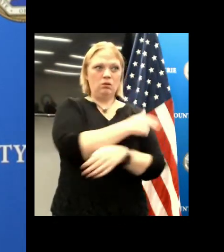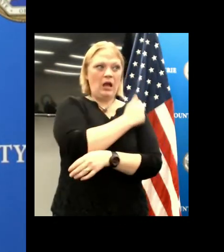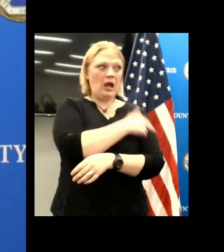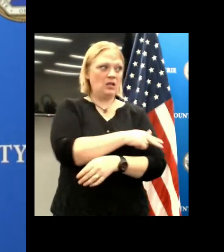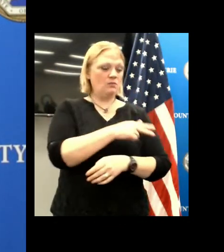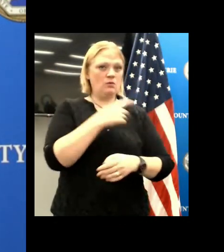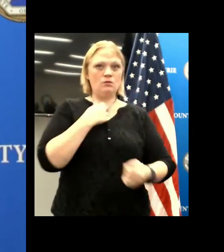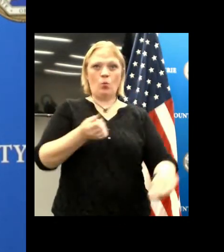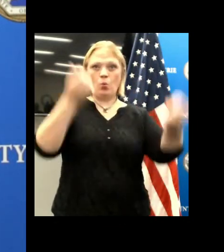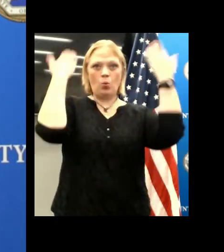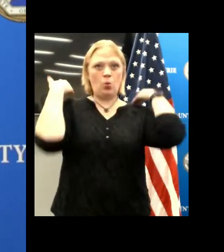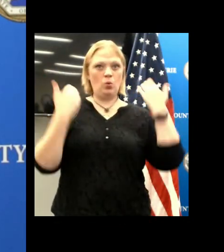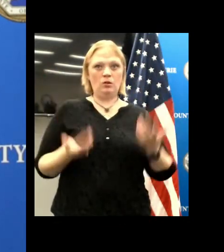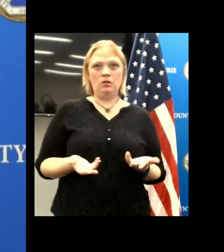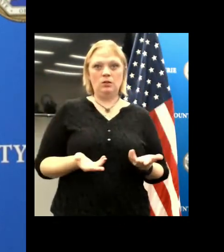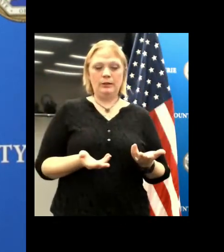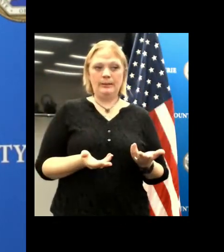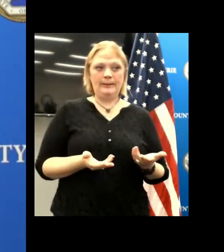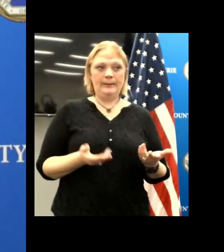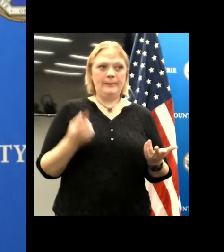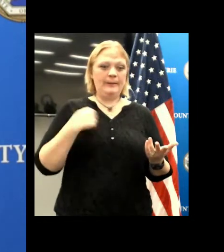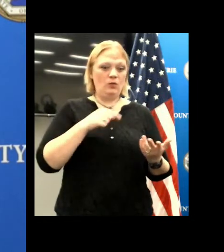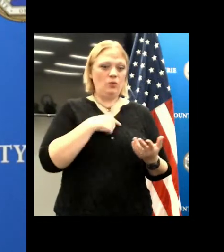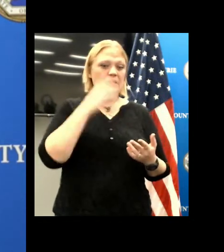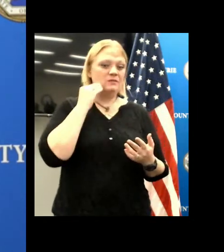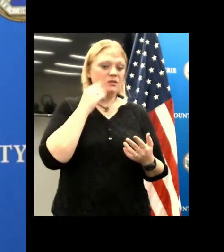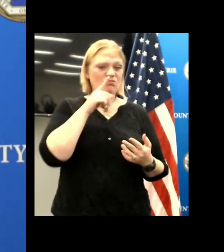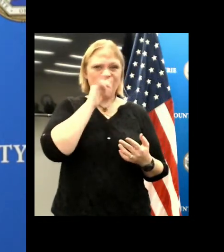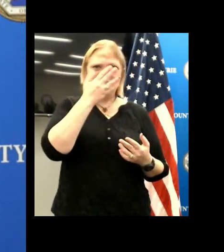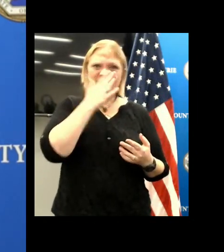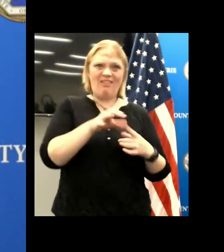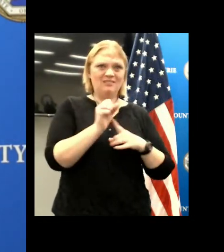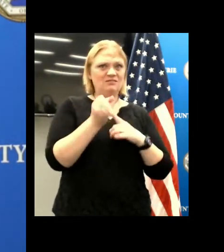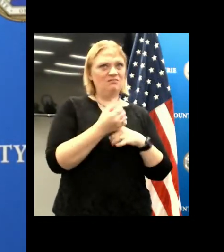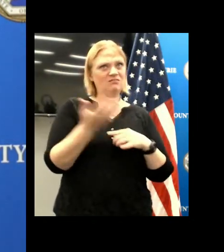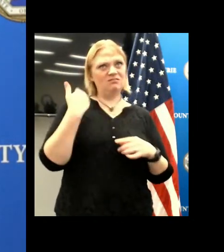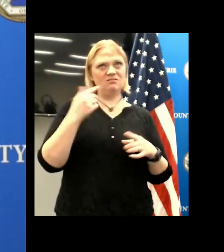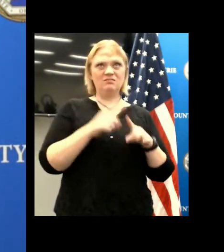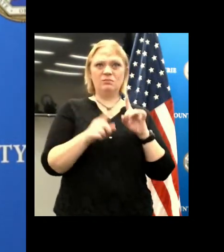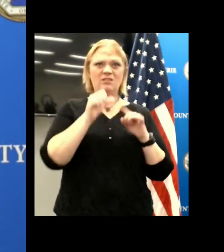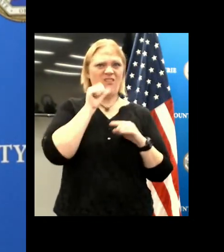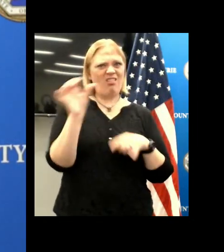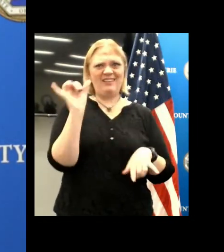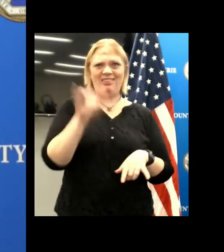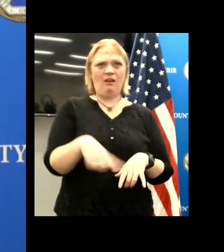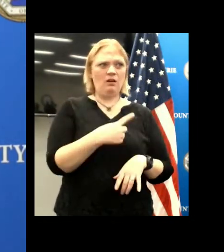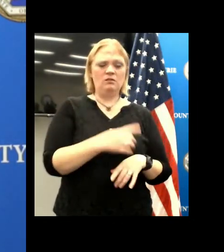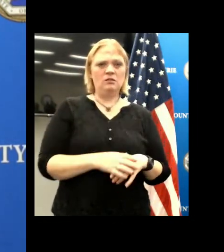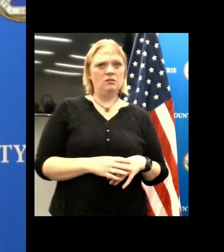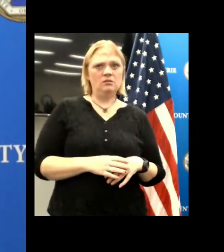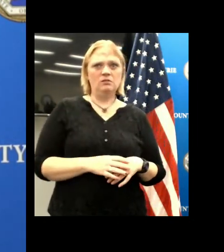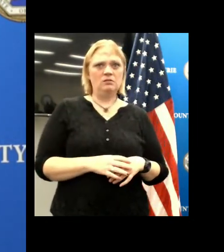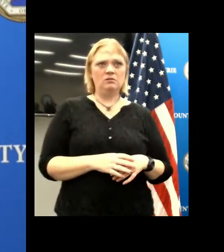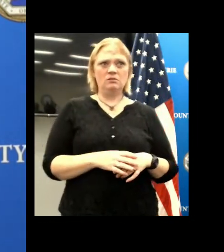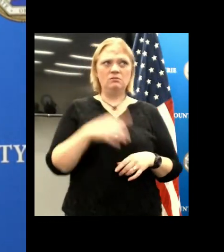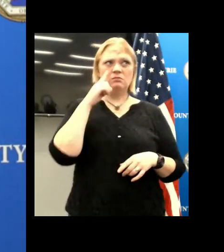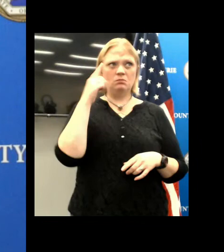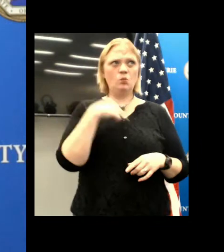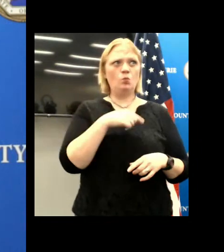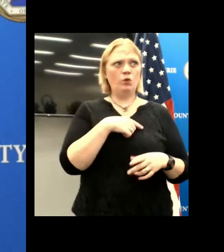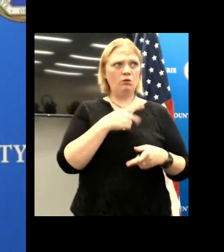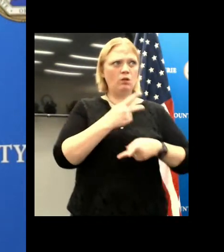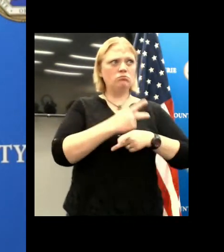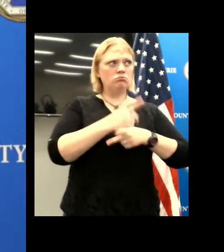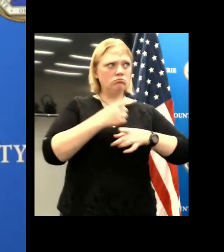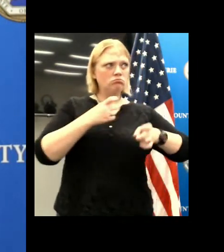being inundated. And we faced a really bad situation earlier, but nothing like that. And I think we've been able to handle and stem the